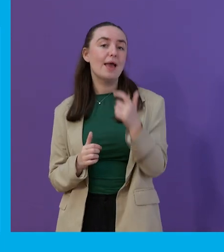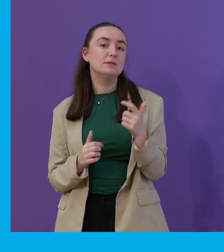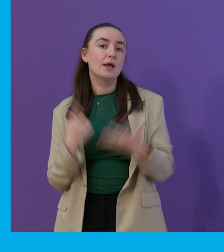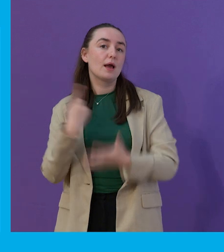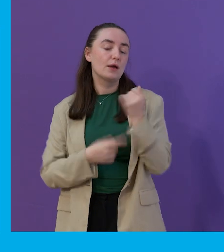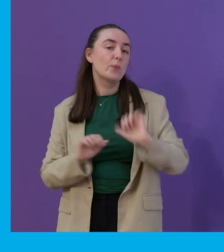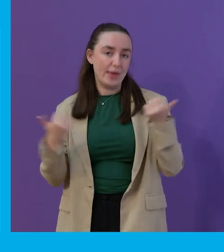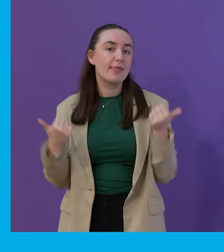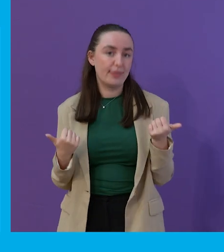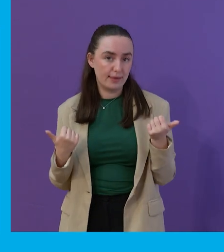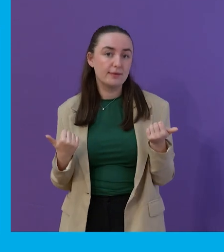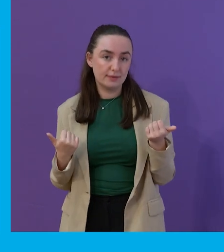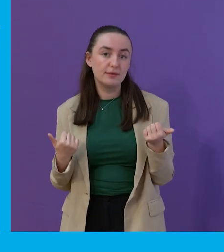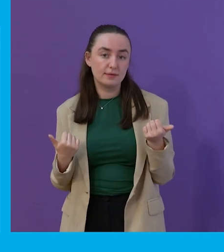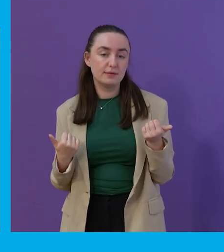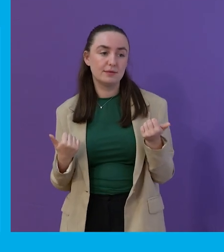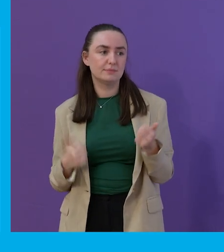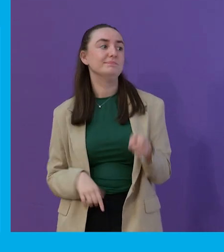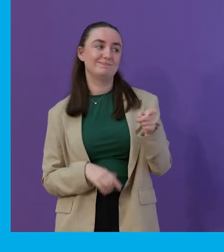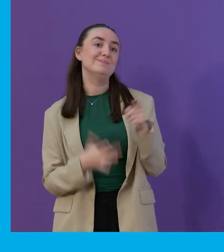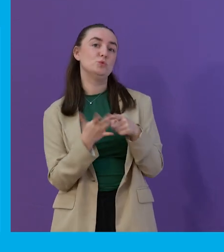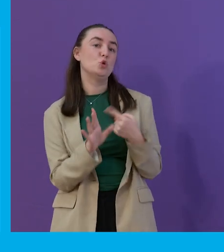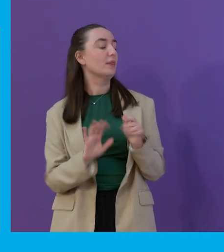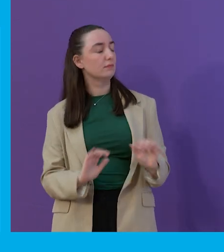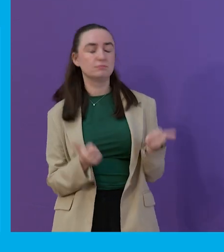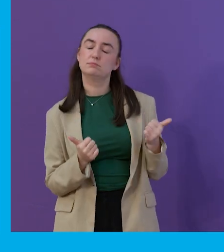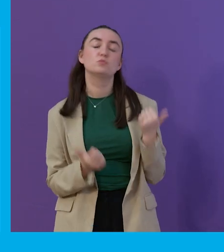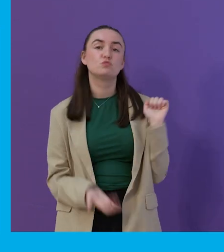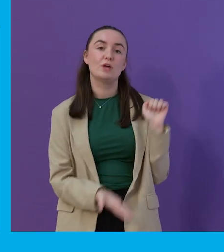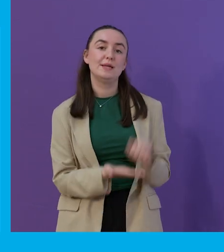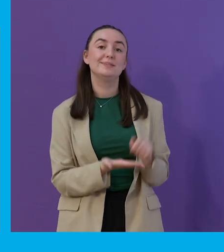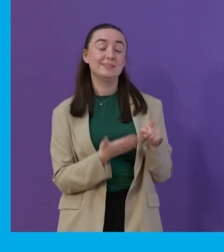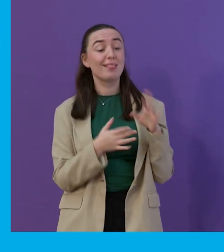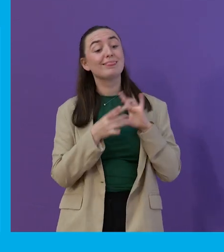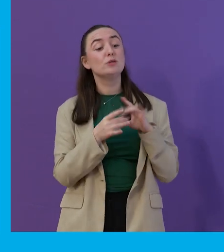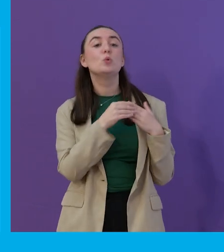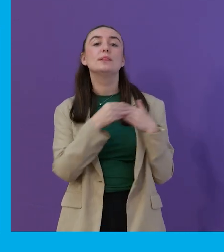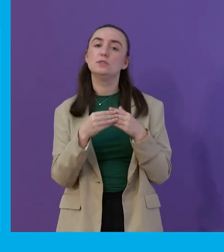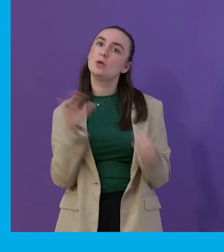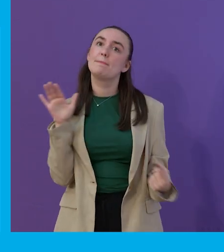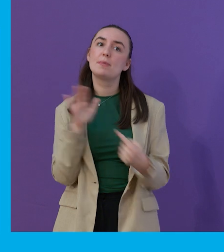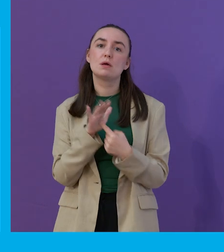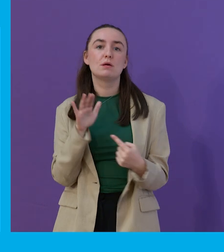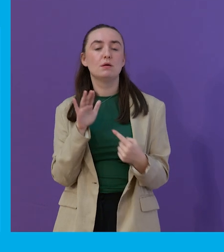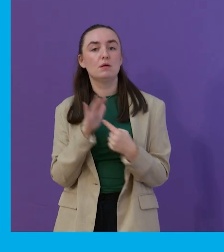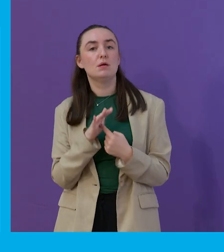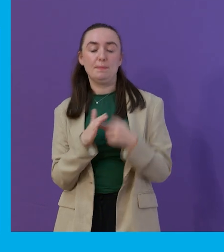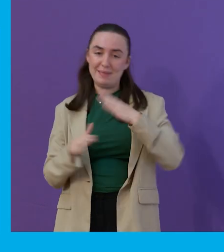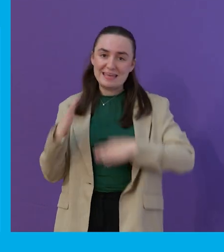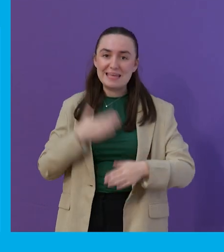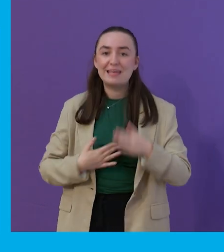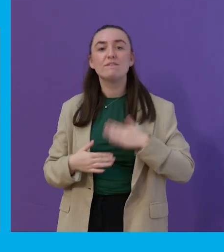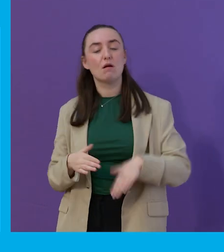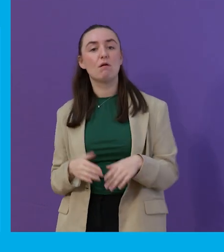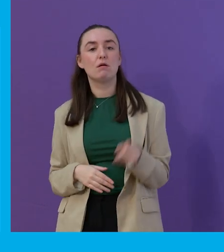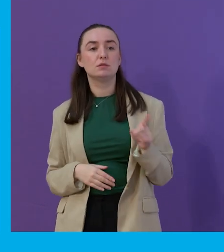move. And I think Jonathan's absolutely right. It is leadership, it's culture, leadership, behaviours. Public servants on